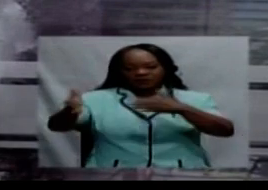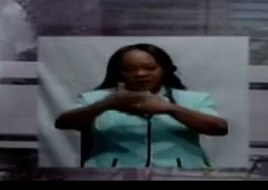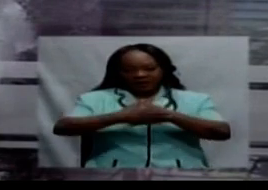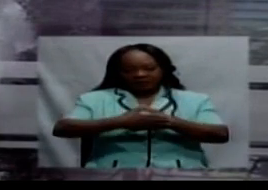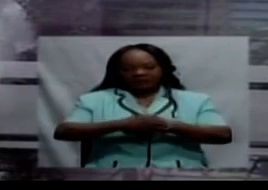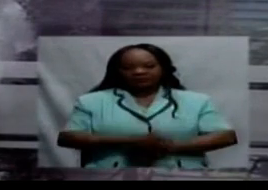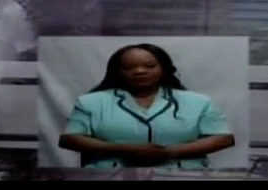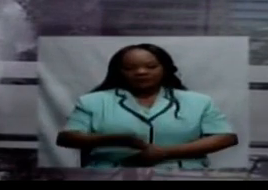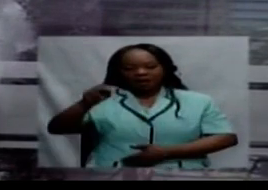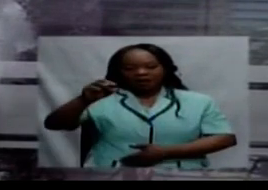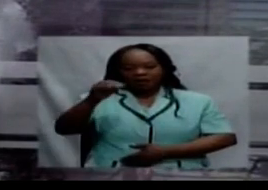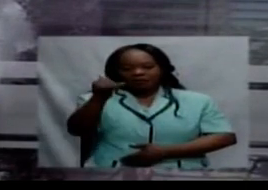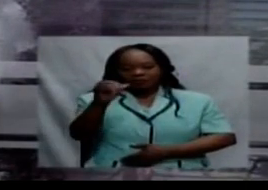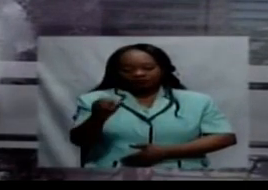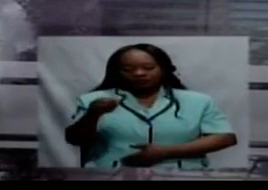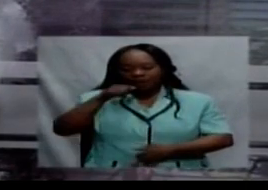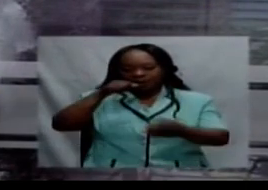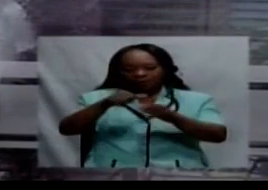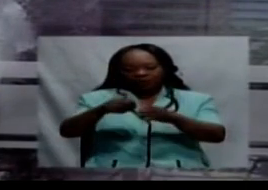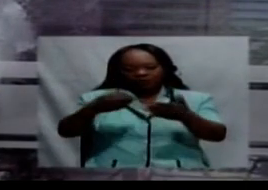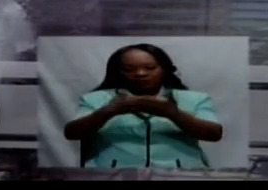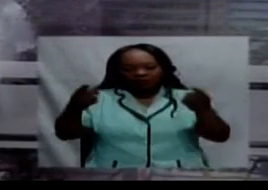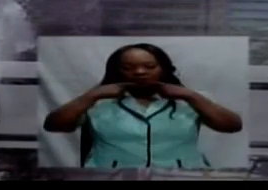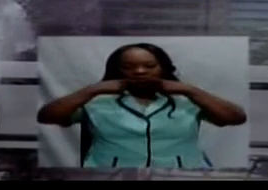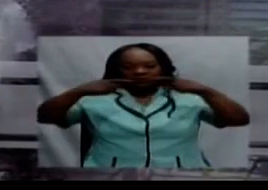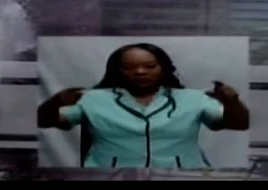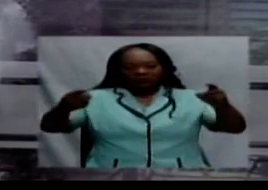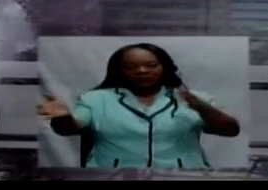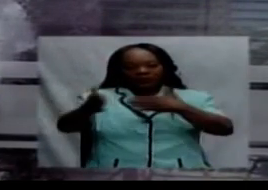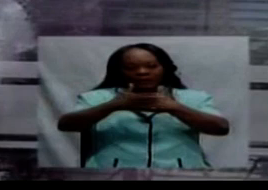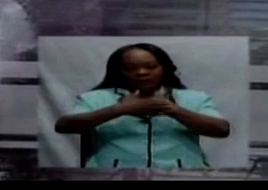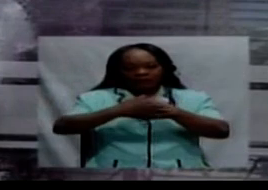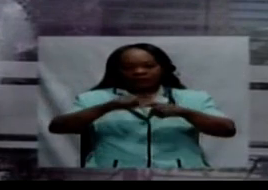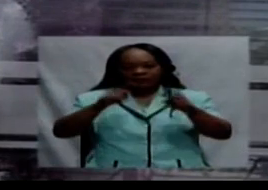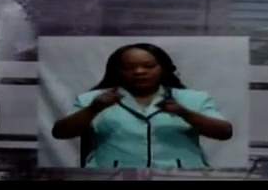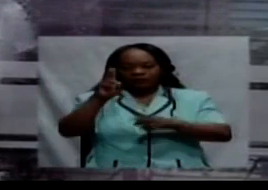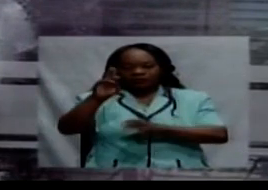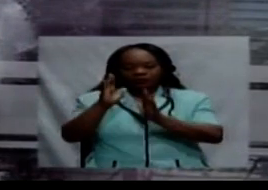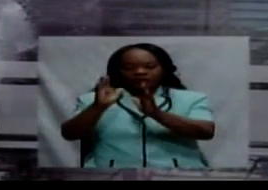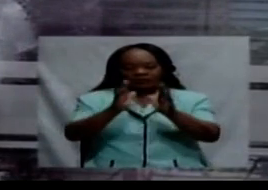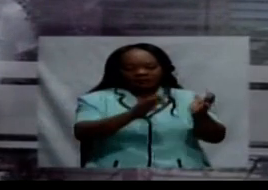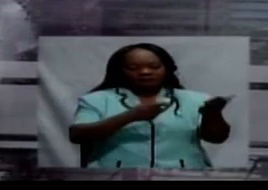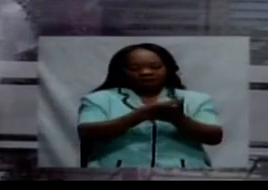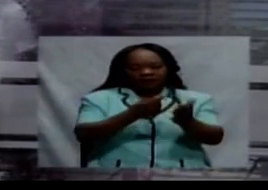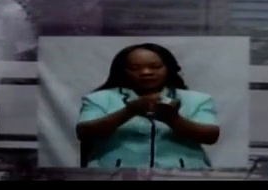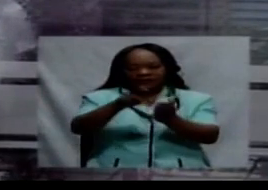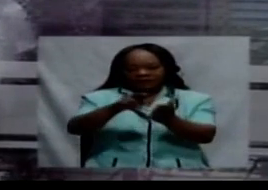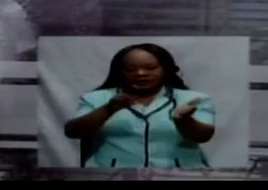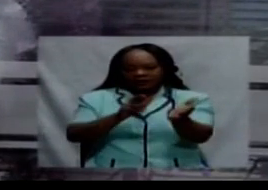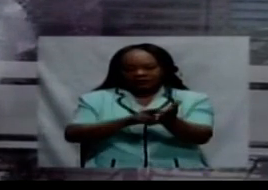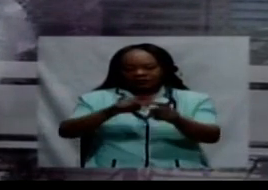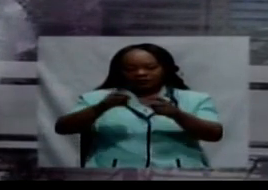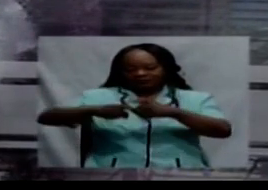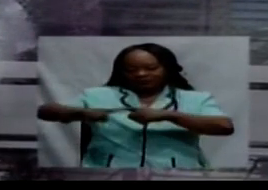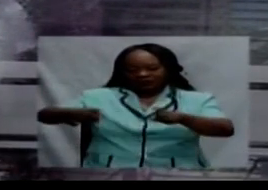Mr. Mosho has revealed that the Post Newspapers Limited in liquidation used to keep two sets of financial records which were contradictory